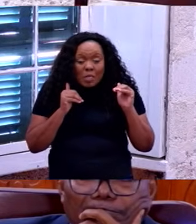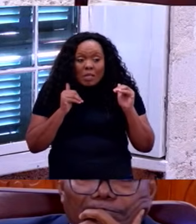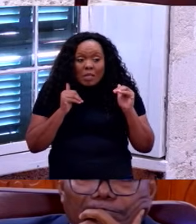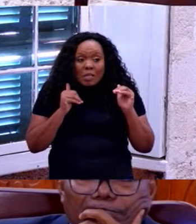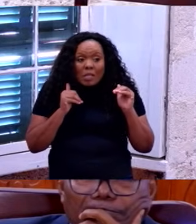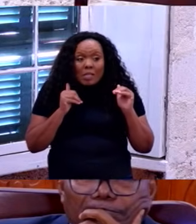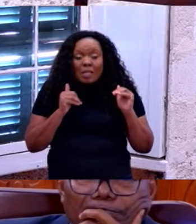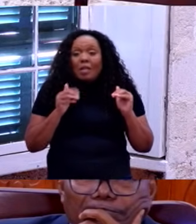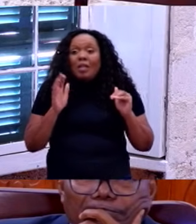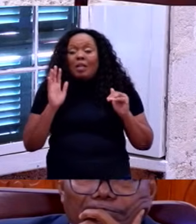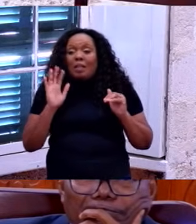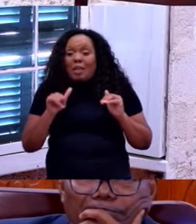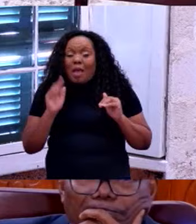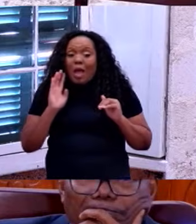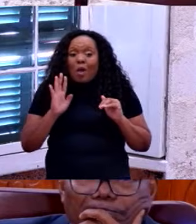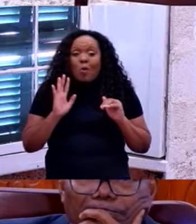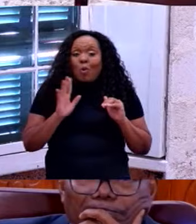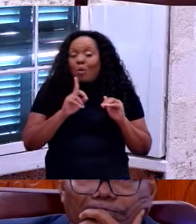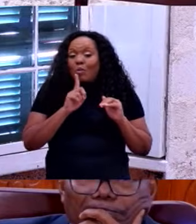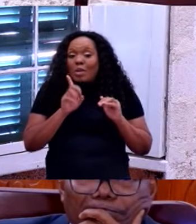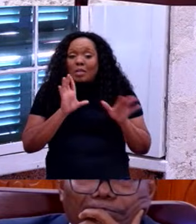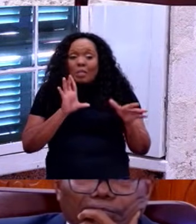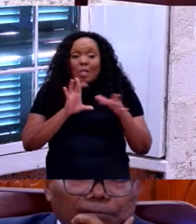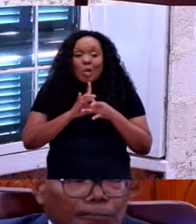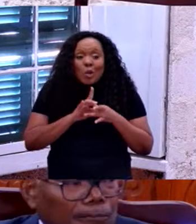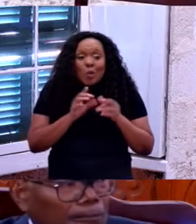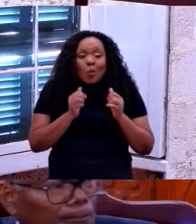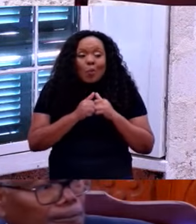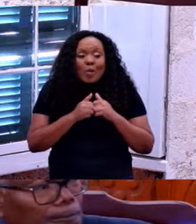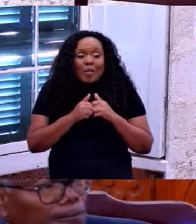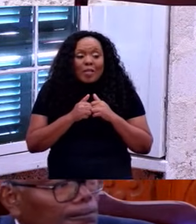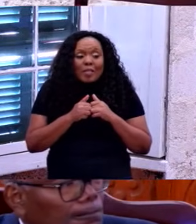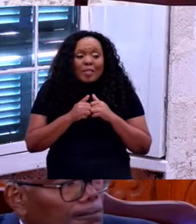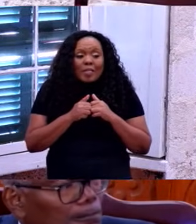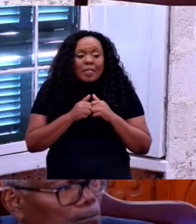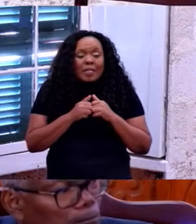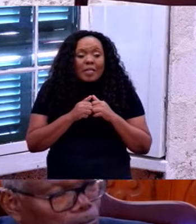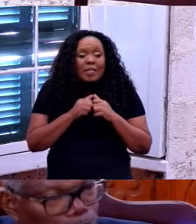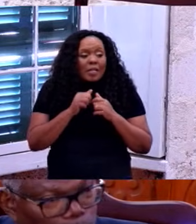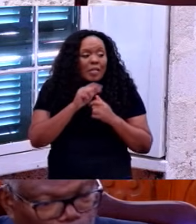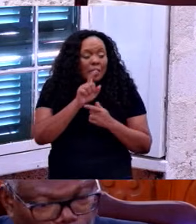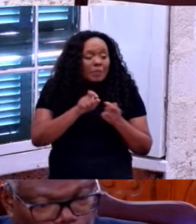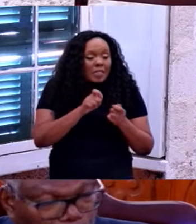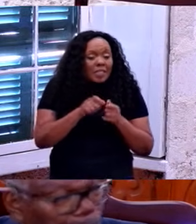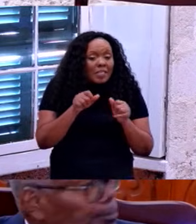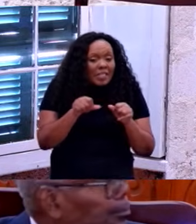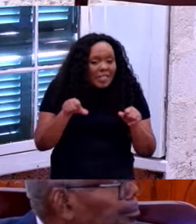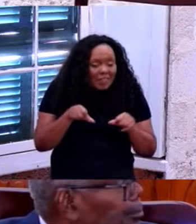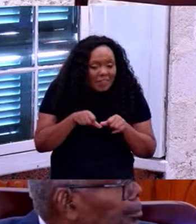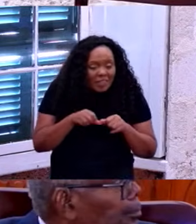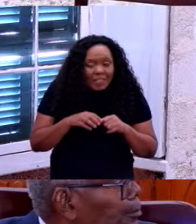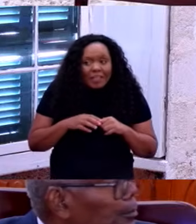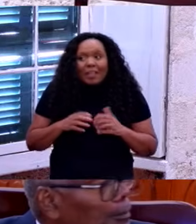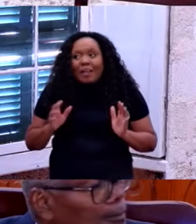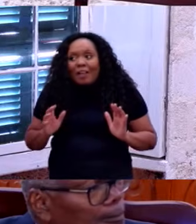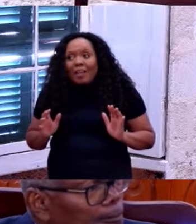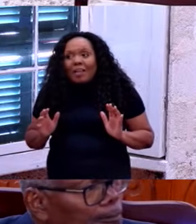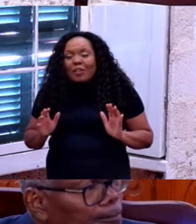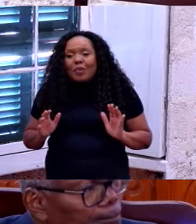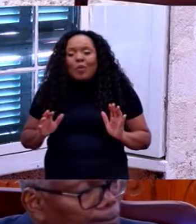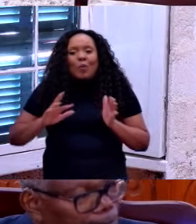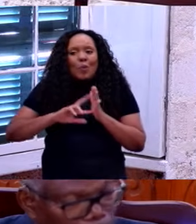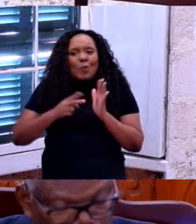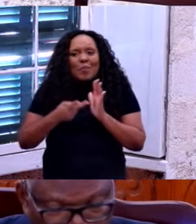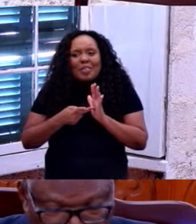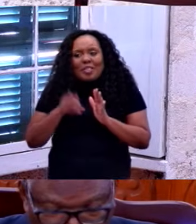an area in his constituency, and the minister who was speaking would immediately be put on the back foot because